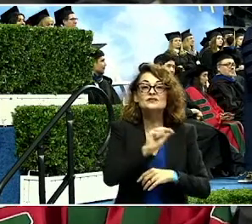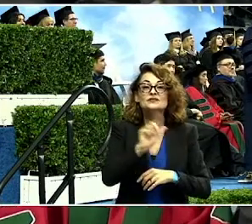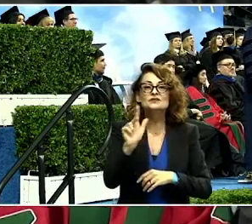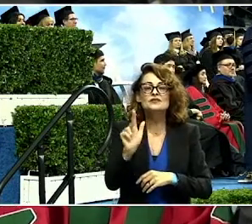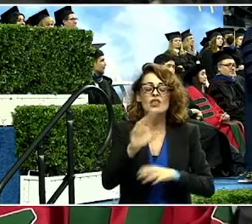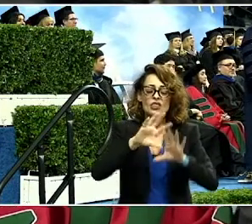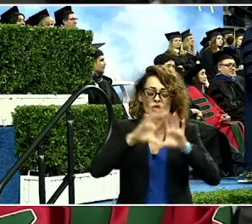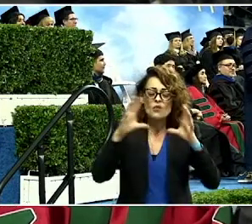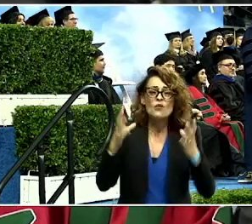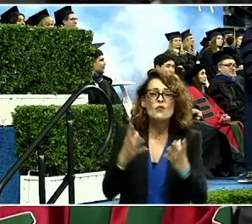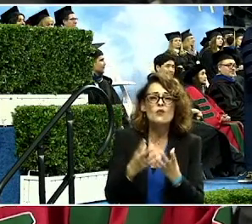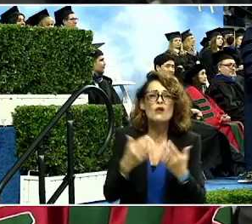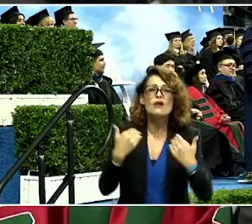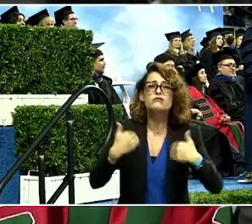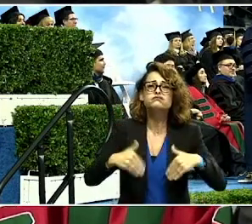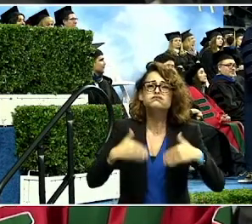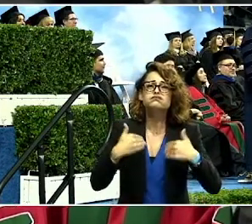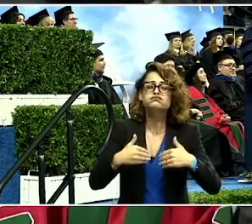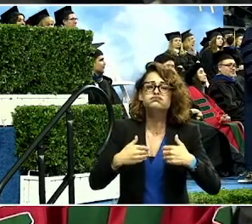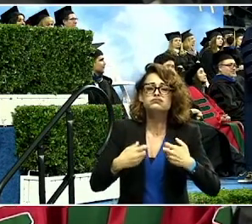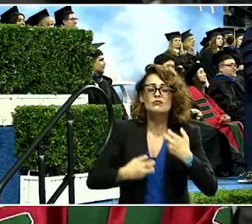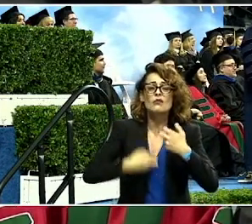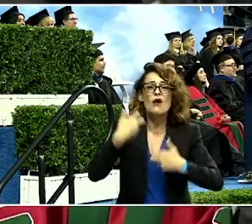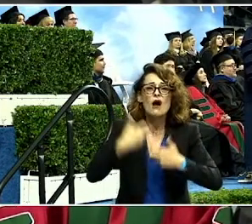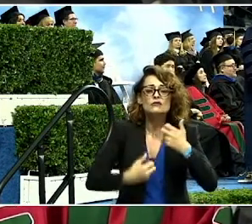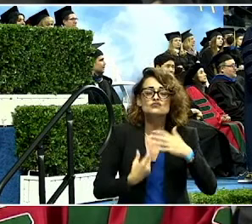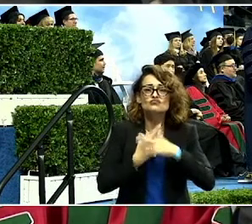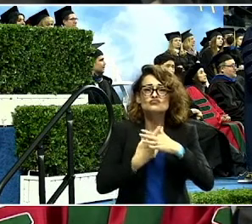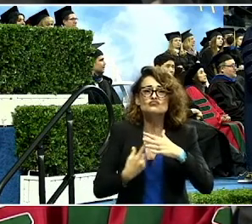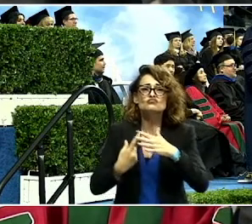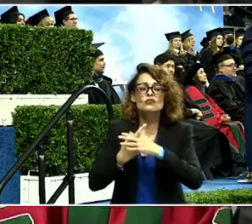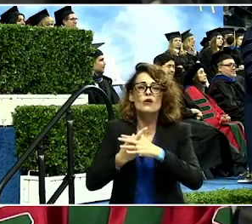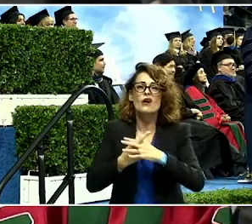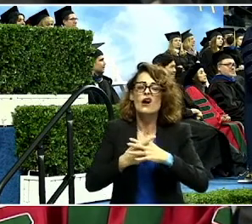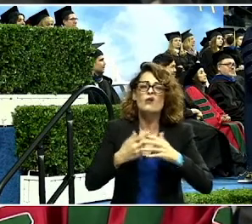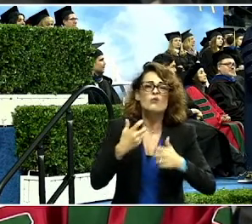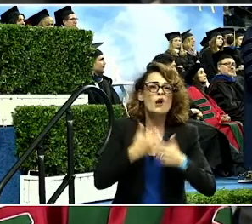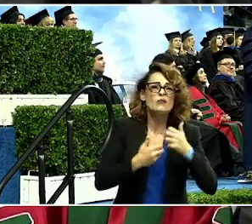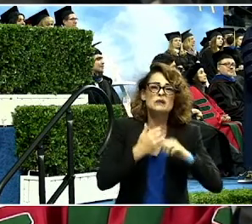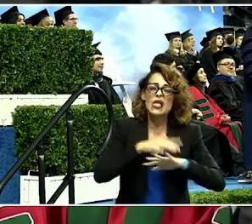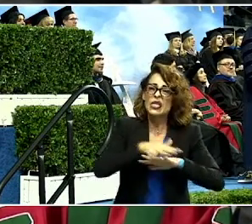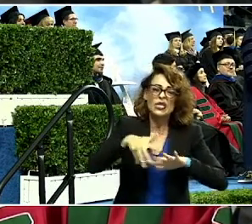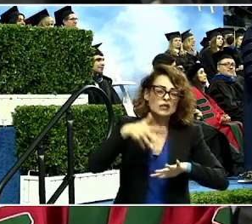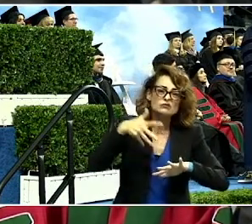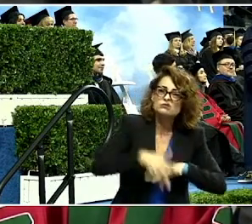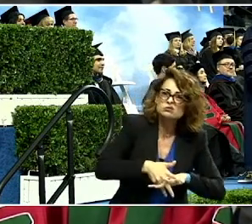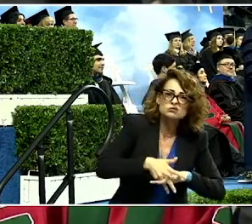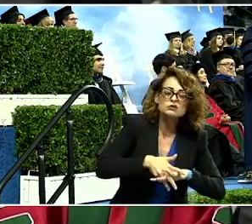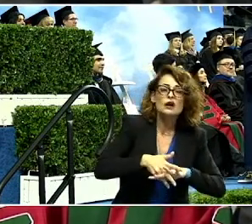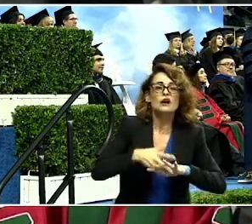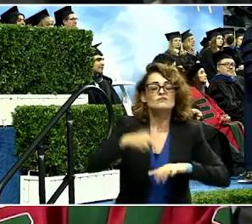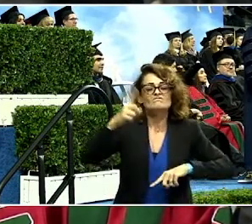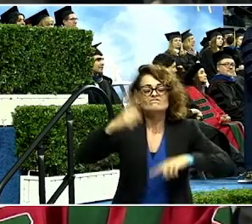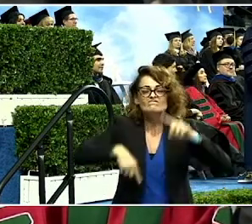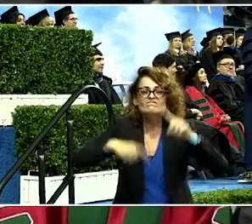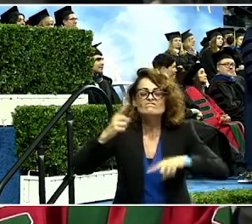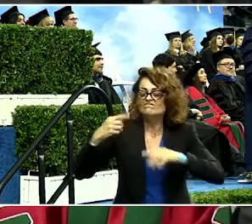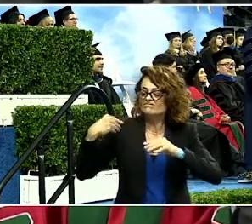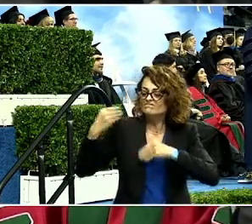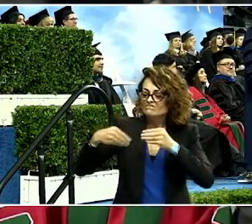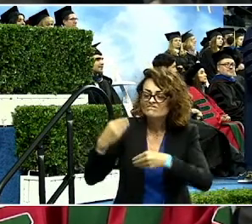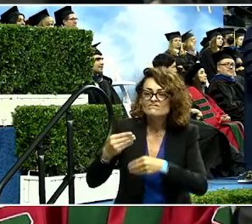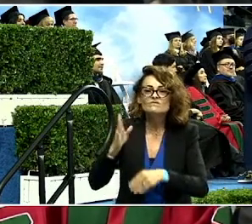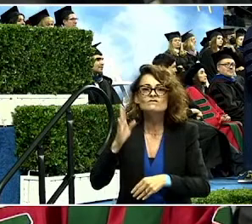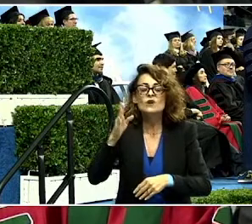full of intractable problems, problems that are deeply rooted, that are multidimensional and span national borders,